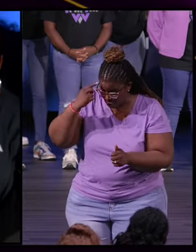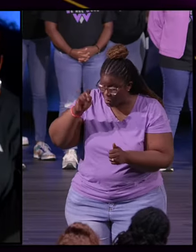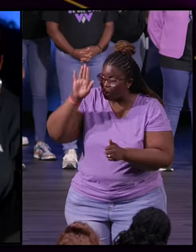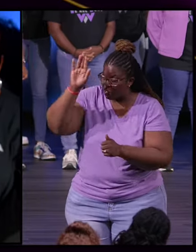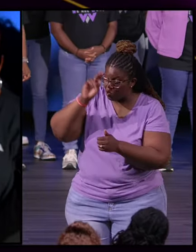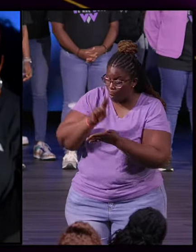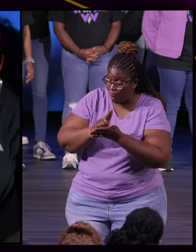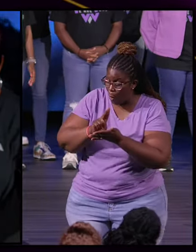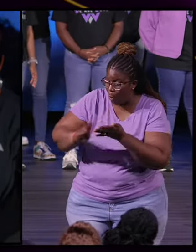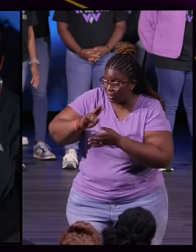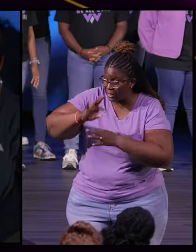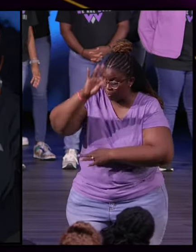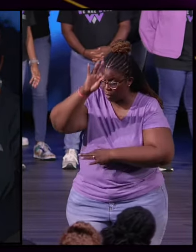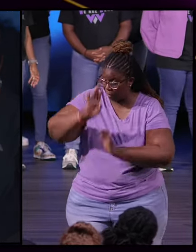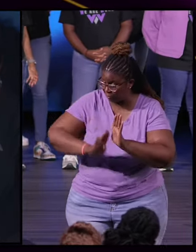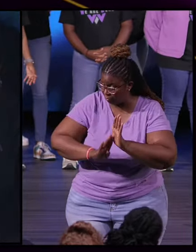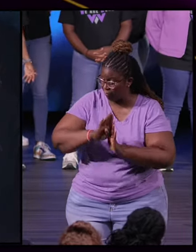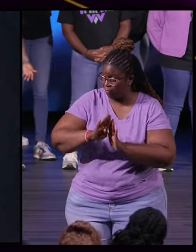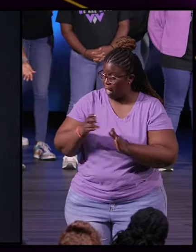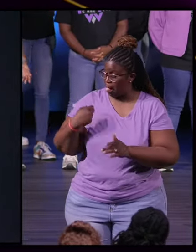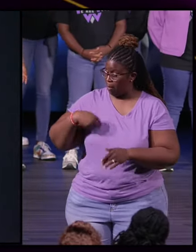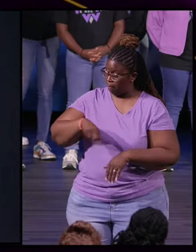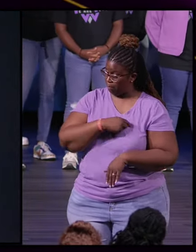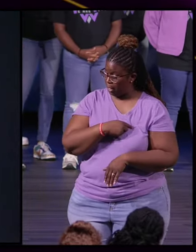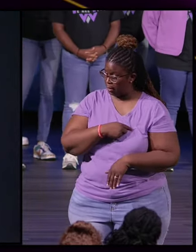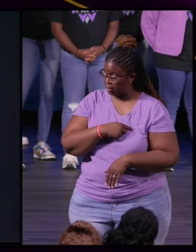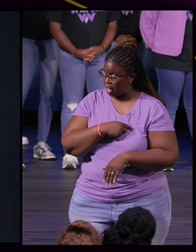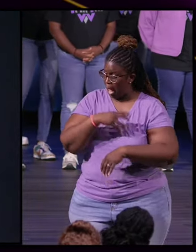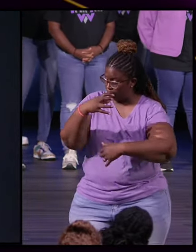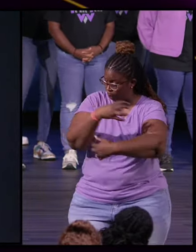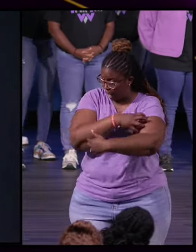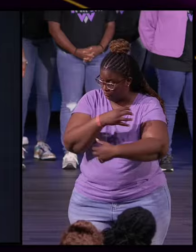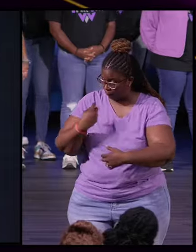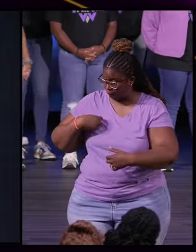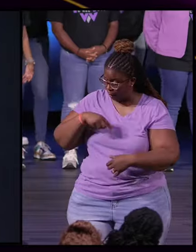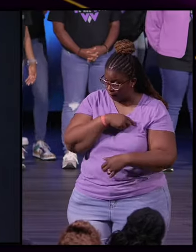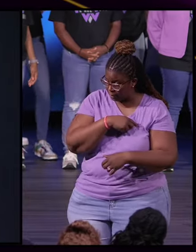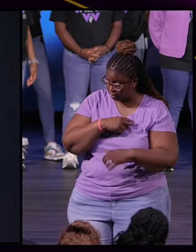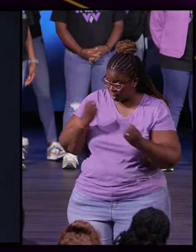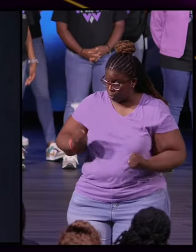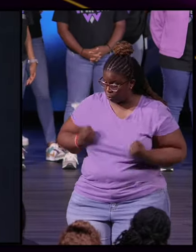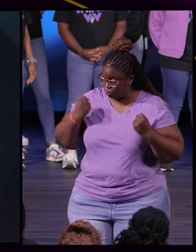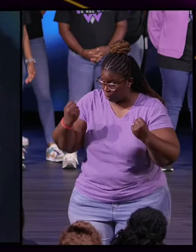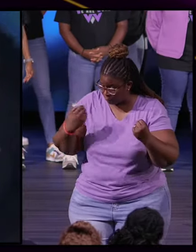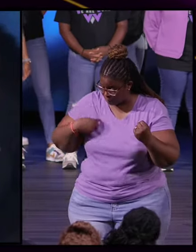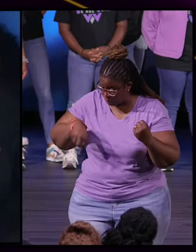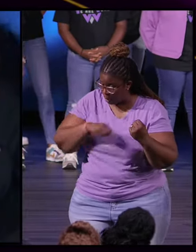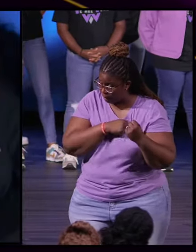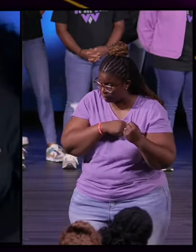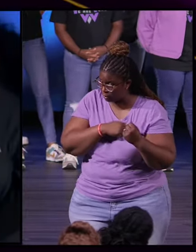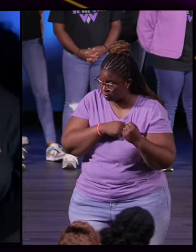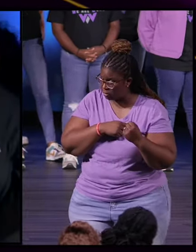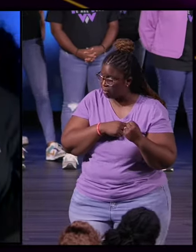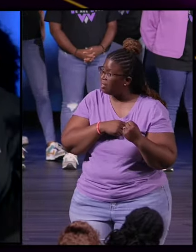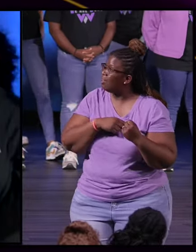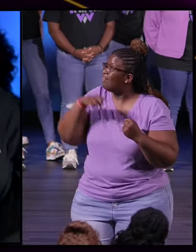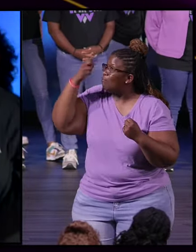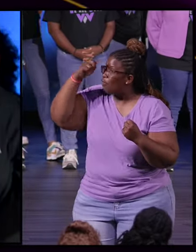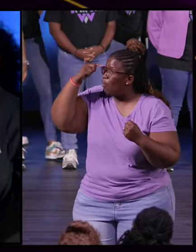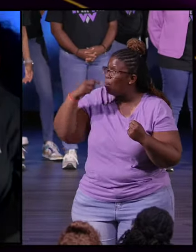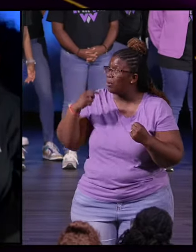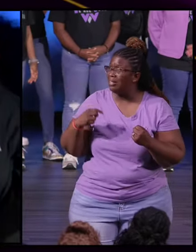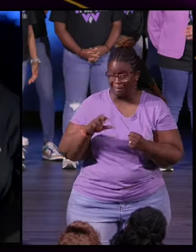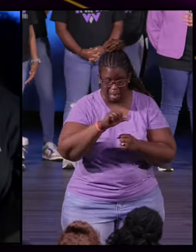Spirit, Lord. That we may be strengthened, Lord. That we may help to carry one